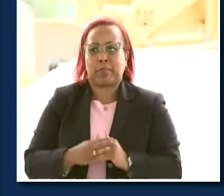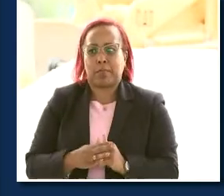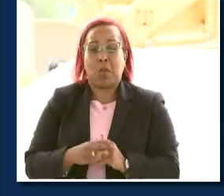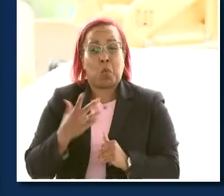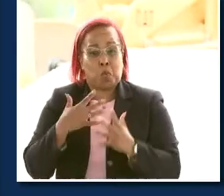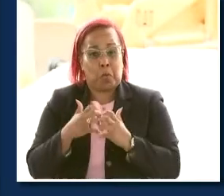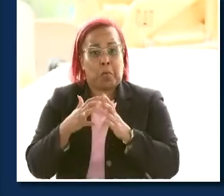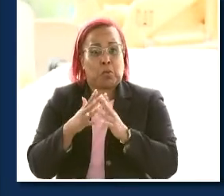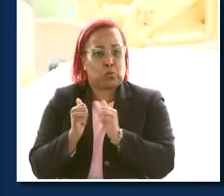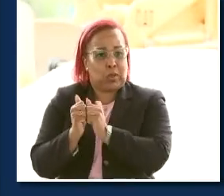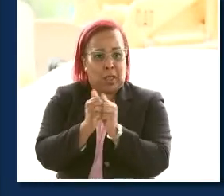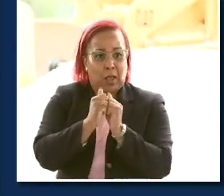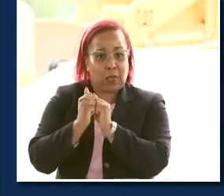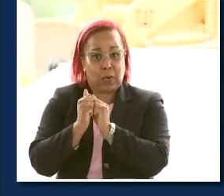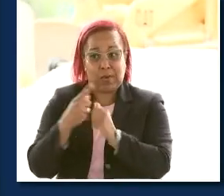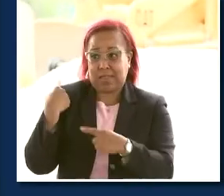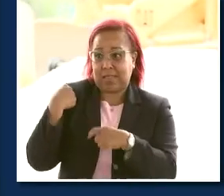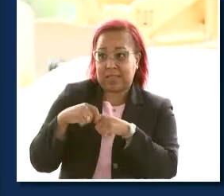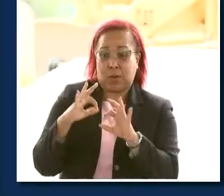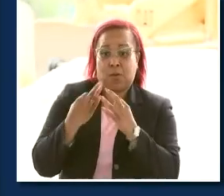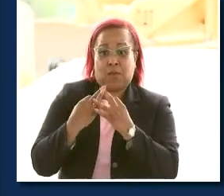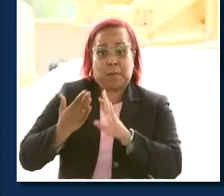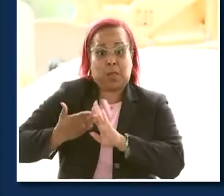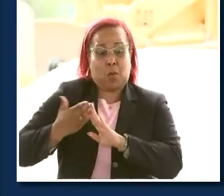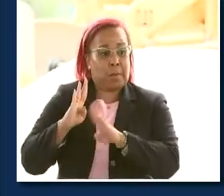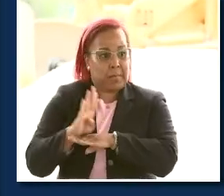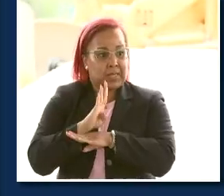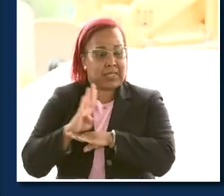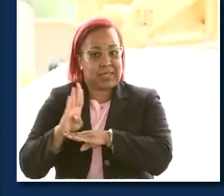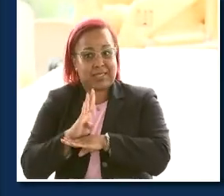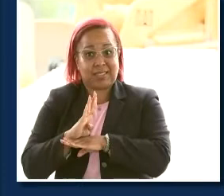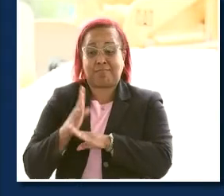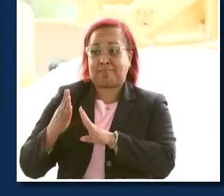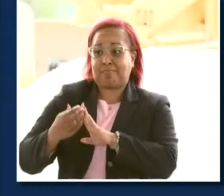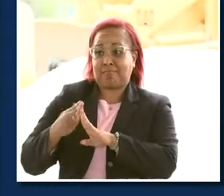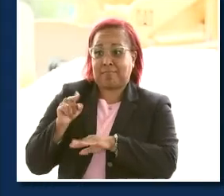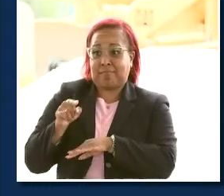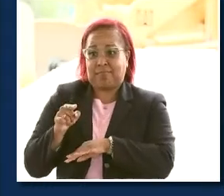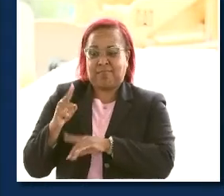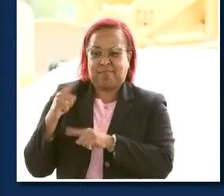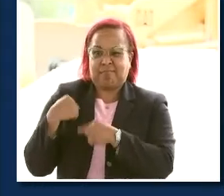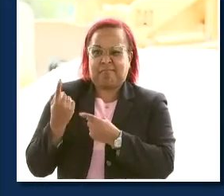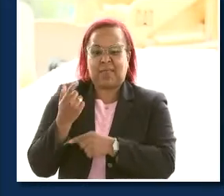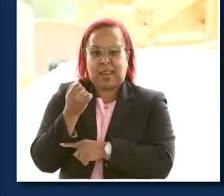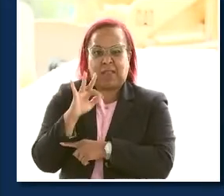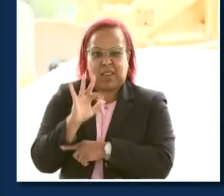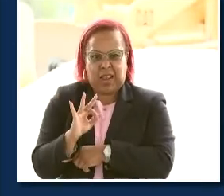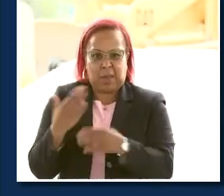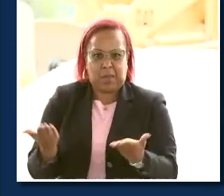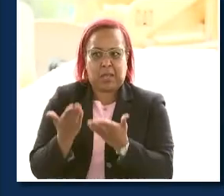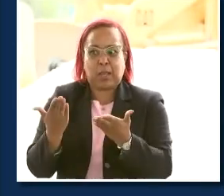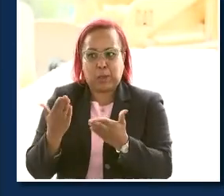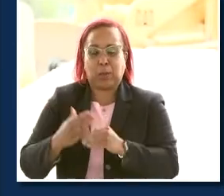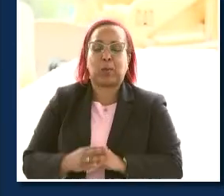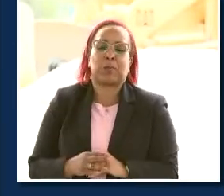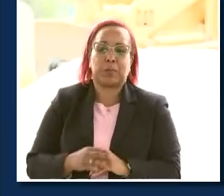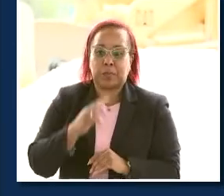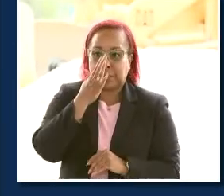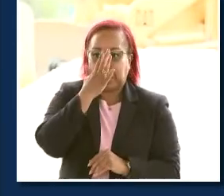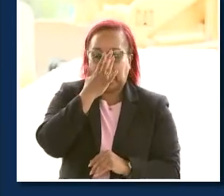together. As a Latino family-owned business operating in the Chicago area since 1959, that's when my dad started the